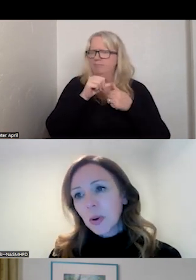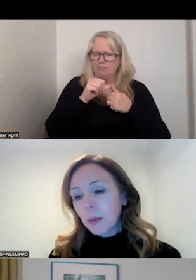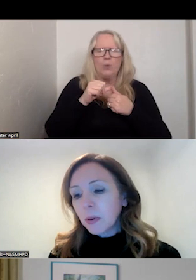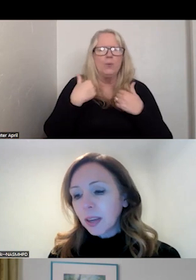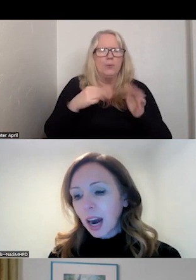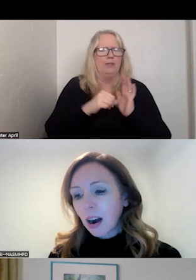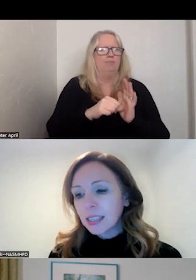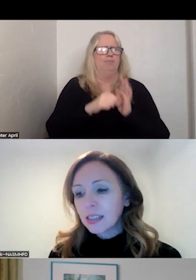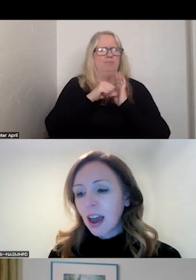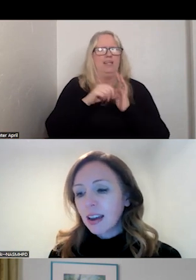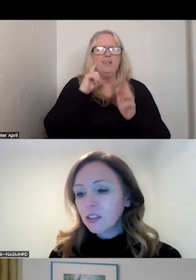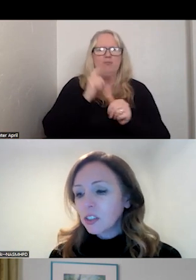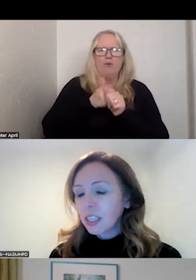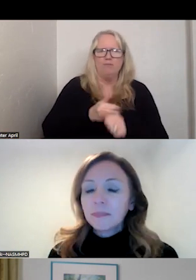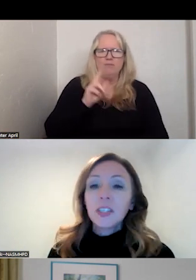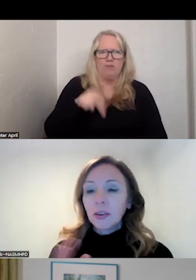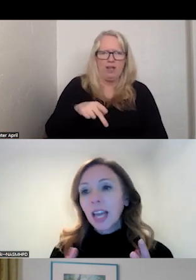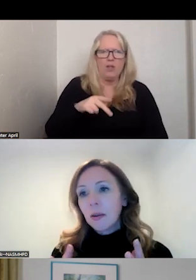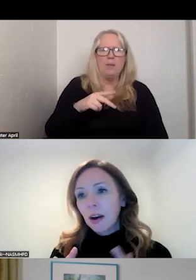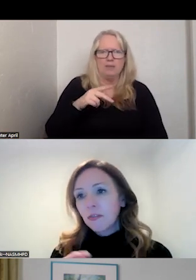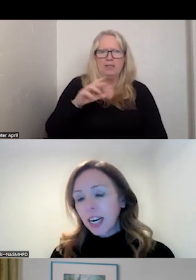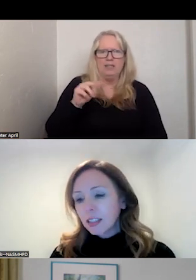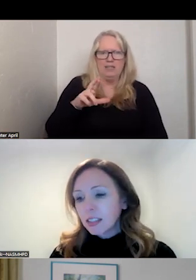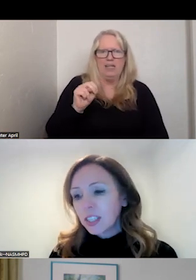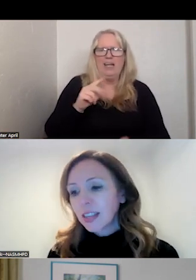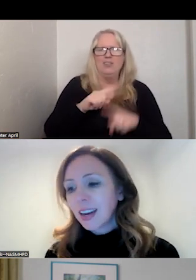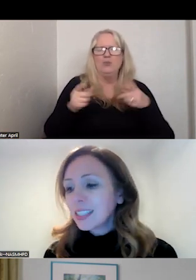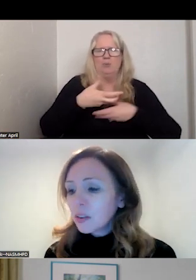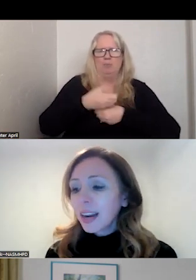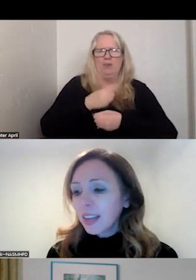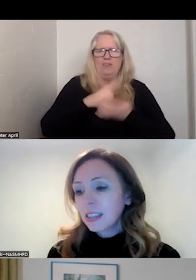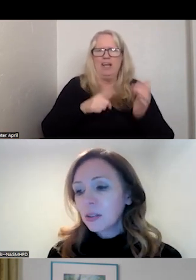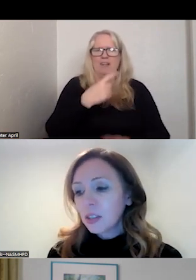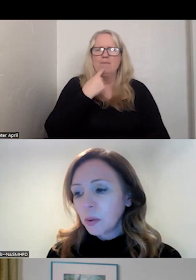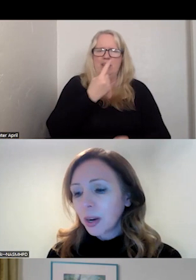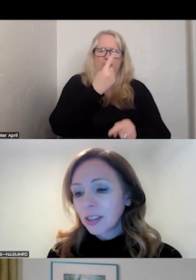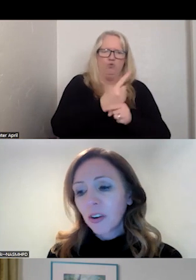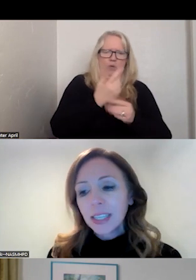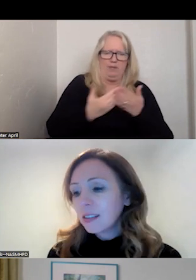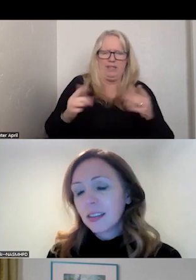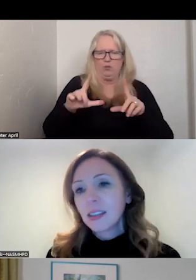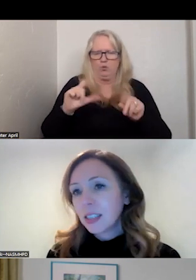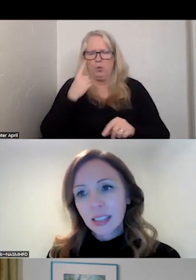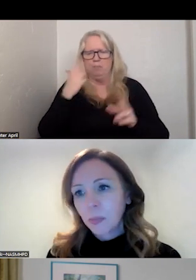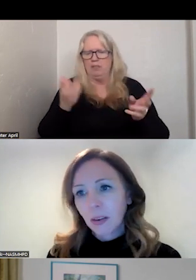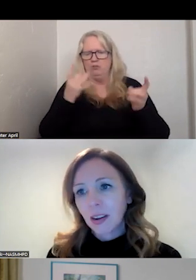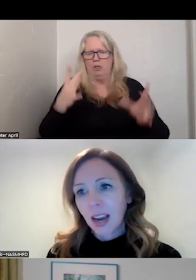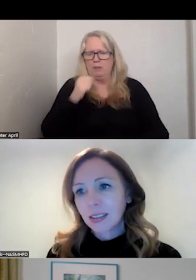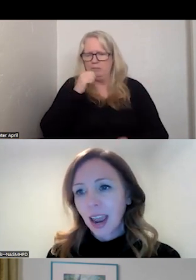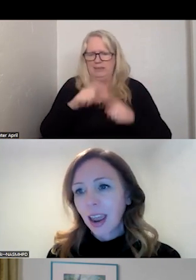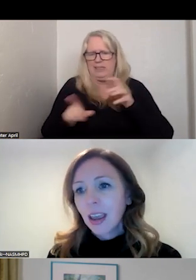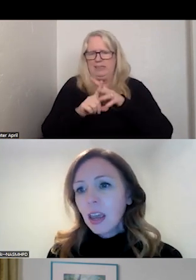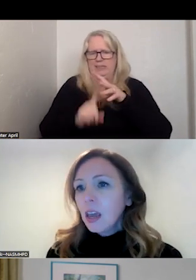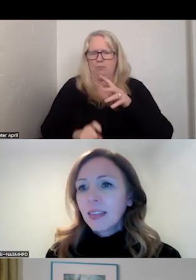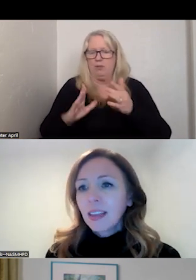describing follow-up care is that she, to kind of paraphrase, she said, "It's the right thing to do because a crisis doesn't disappear the